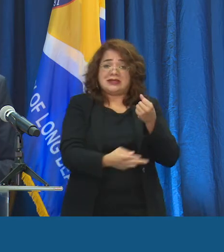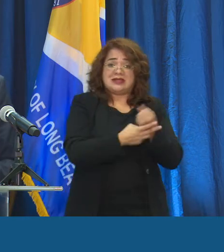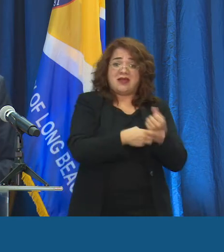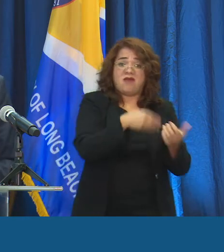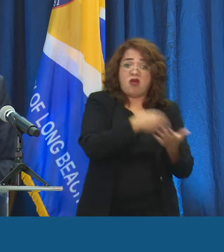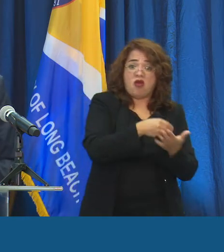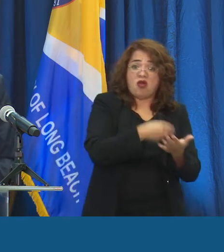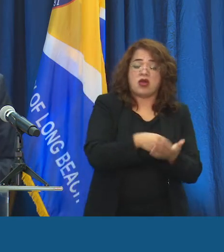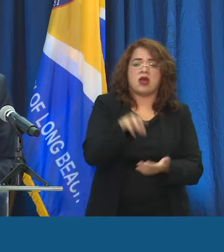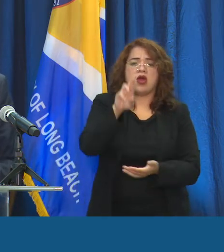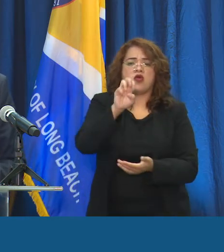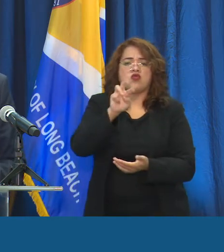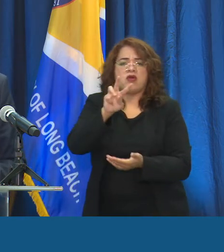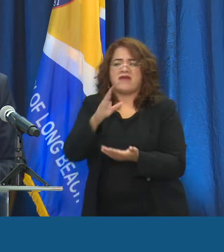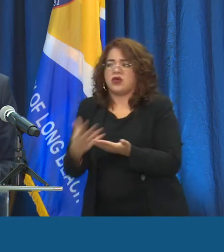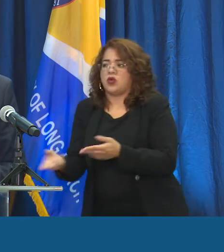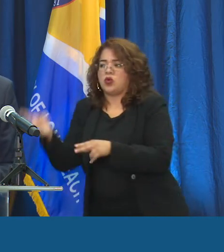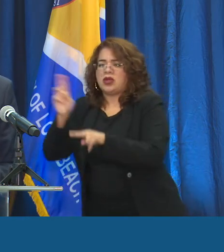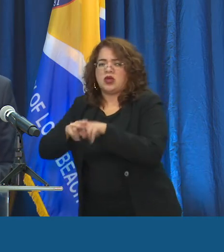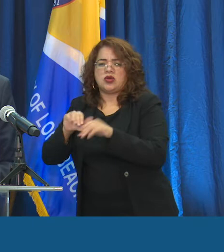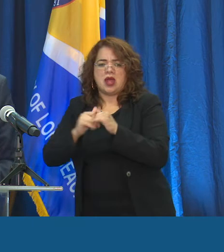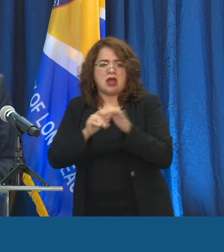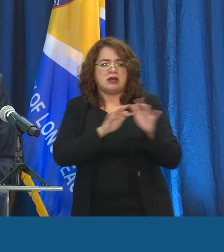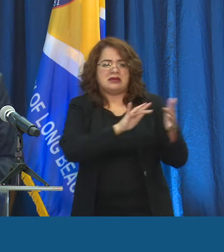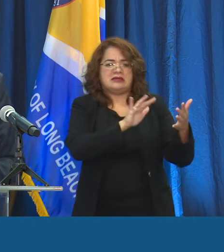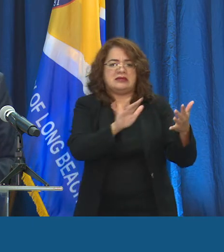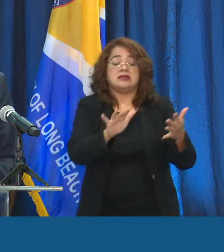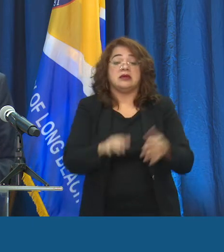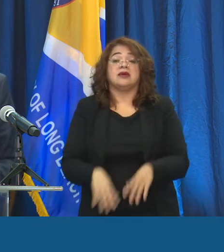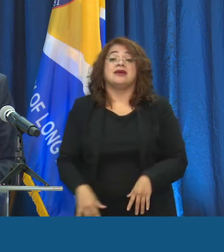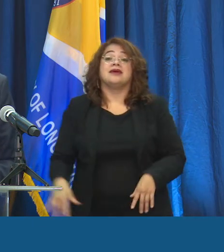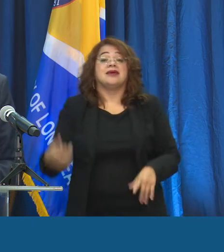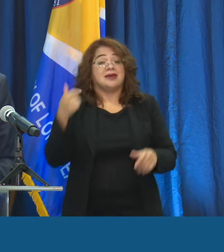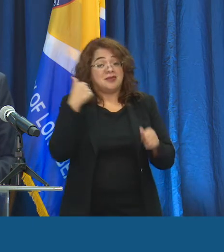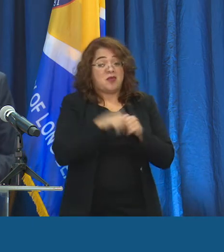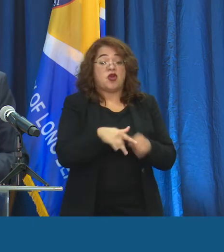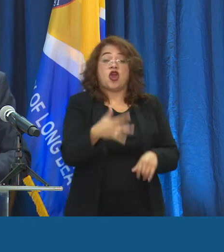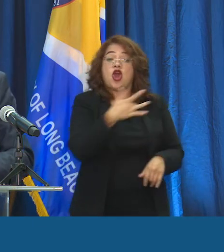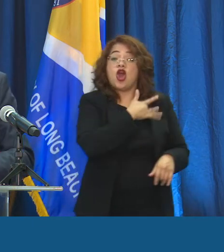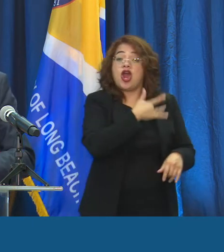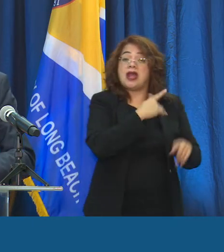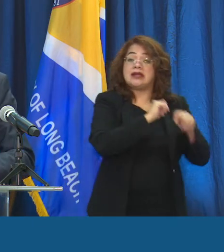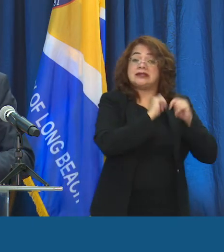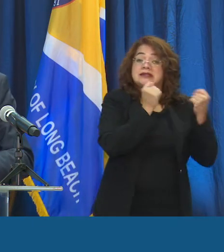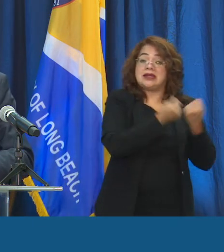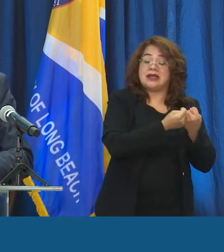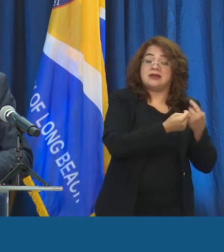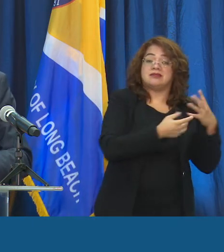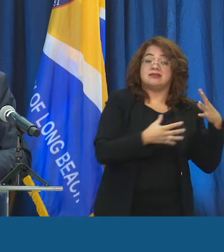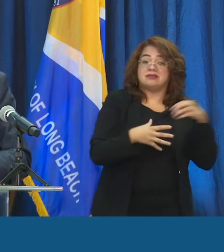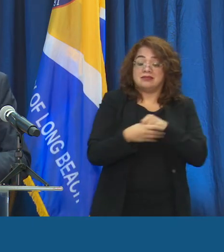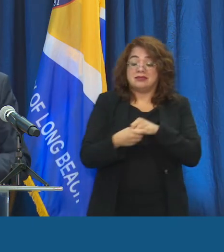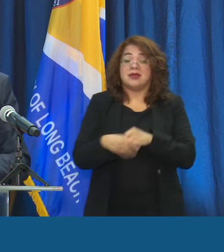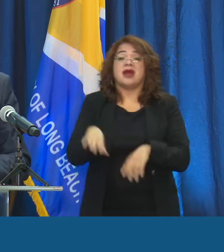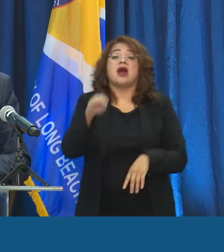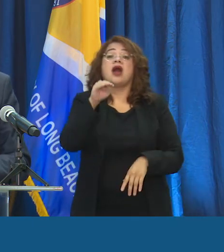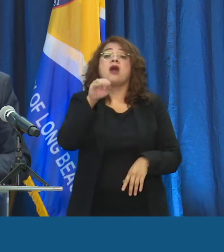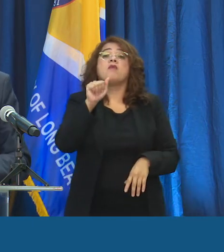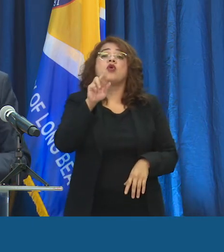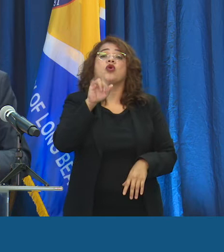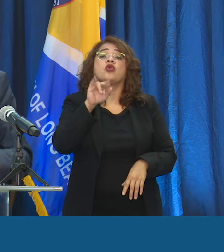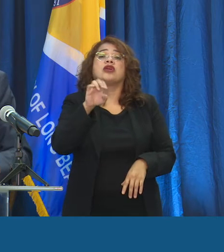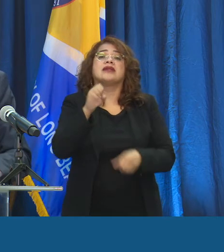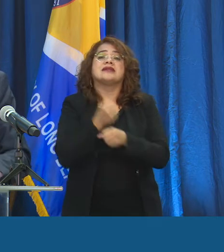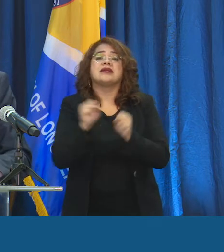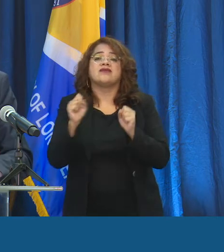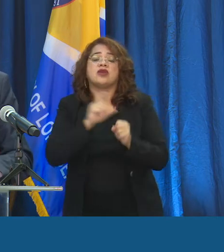and revenue increases. We're transferring the heart team, we're eliminating a marine safety officer, and we're reducing